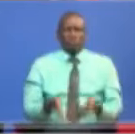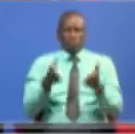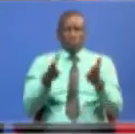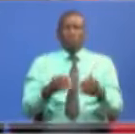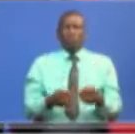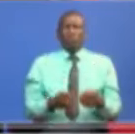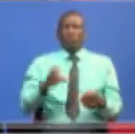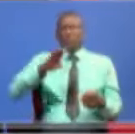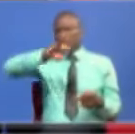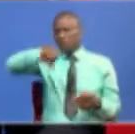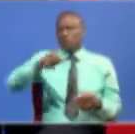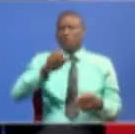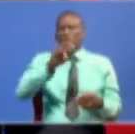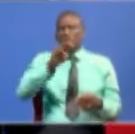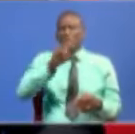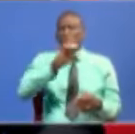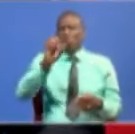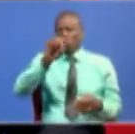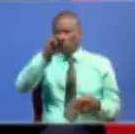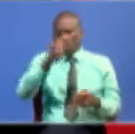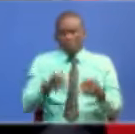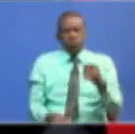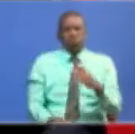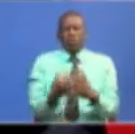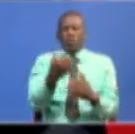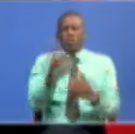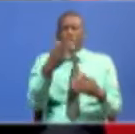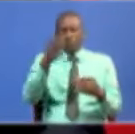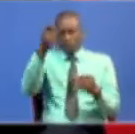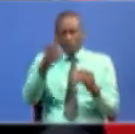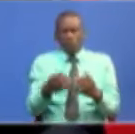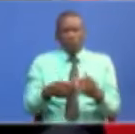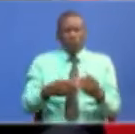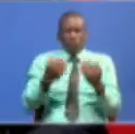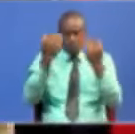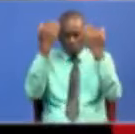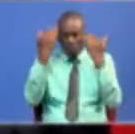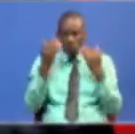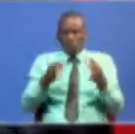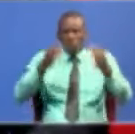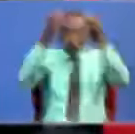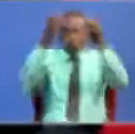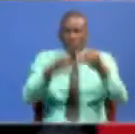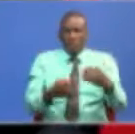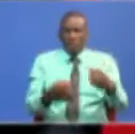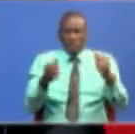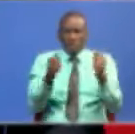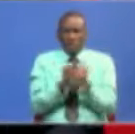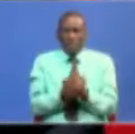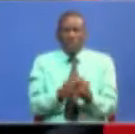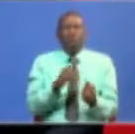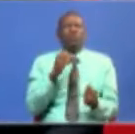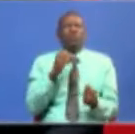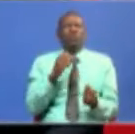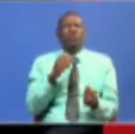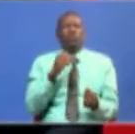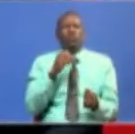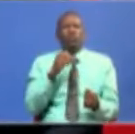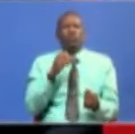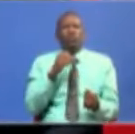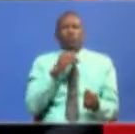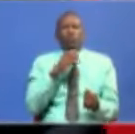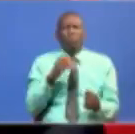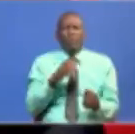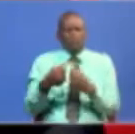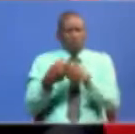Chief Justice Martha Koome has reconstituted a five-judge bench of the High Court to determine 10 consolidated petitions challenging the